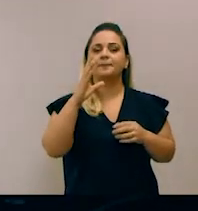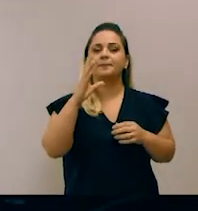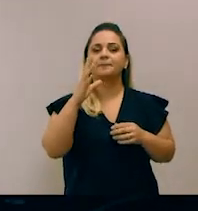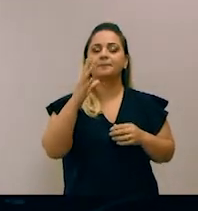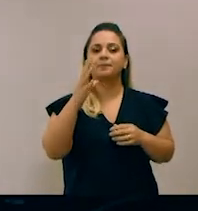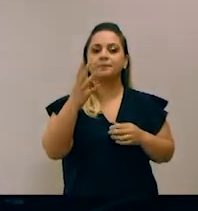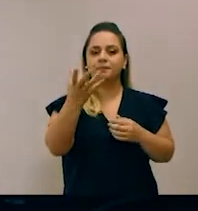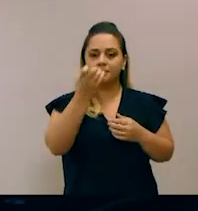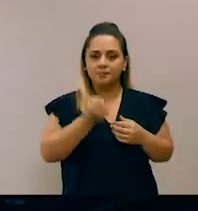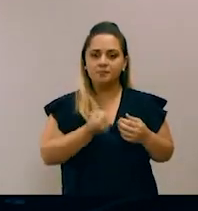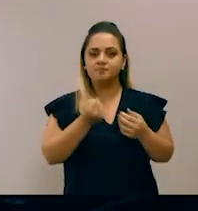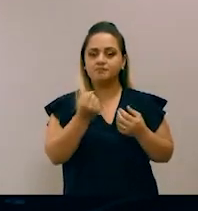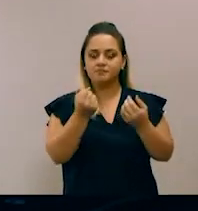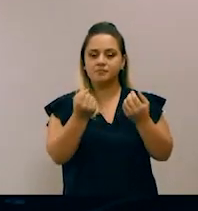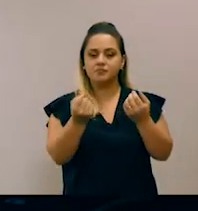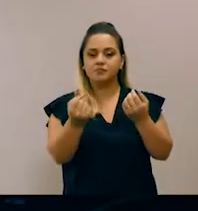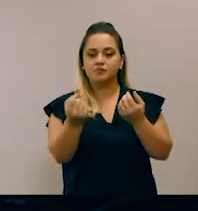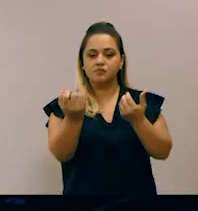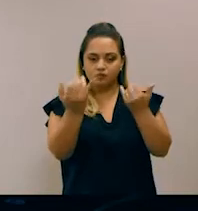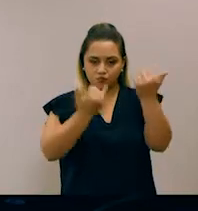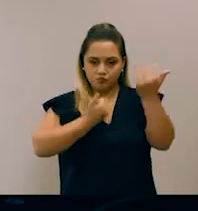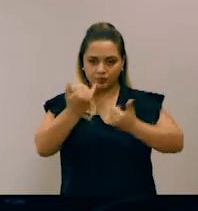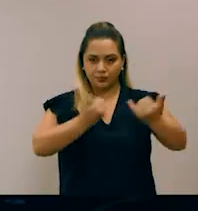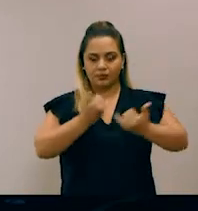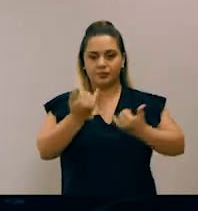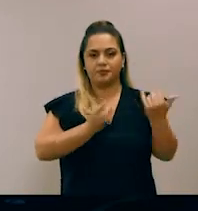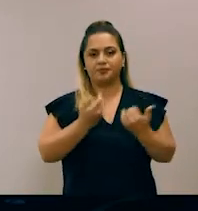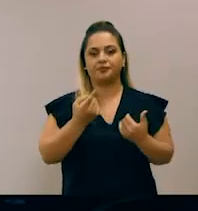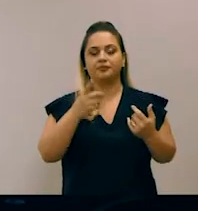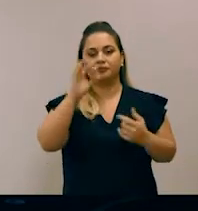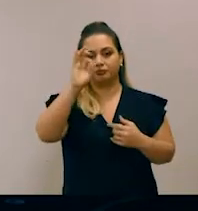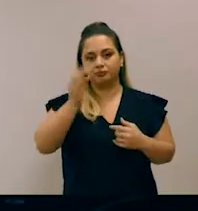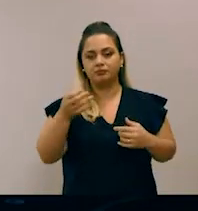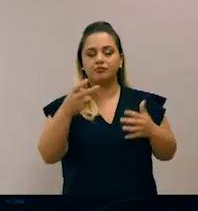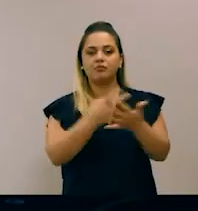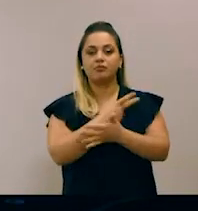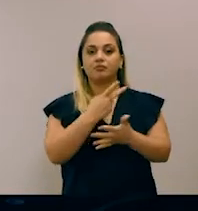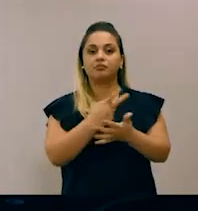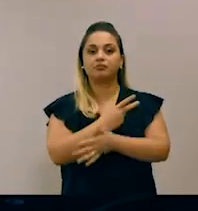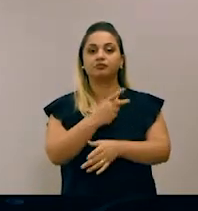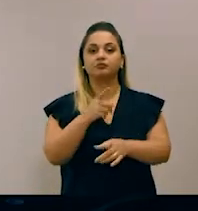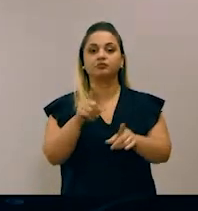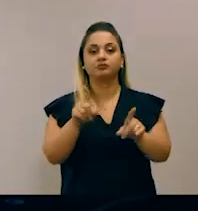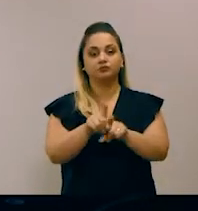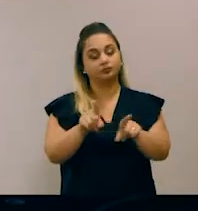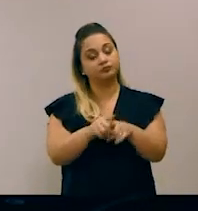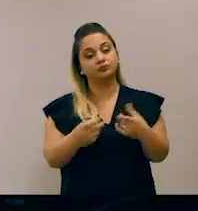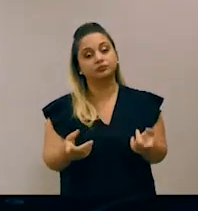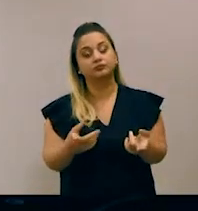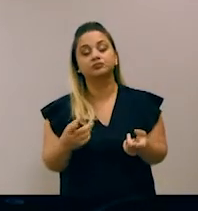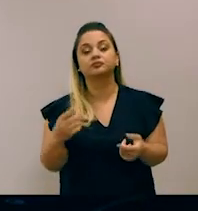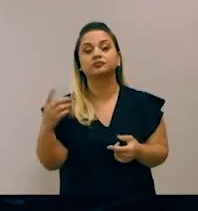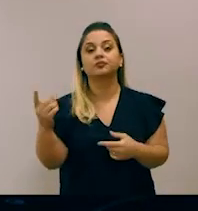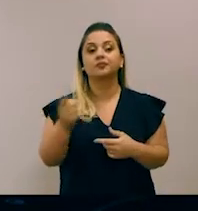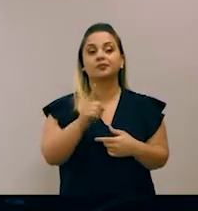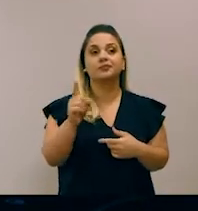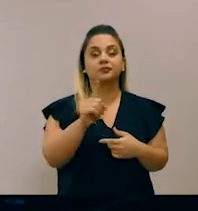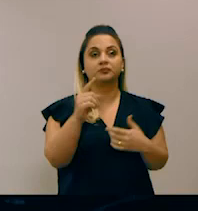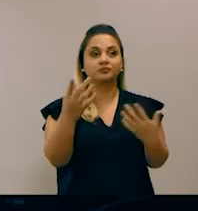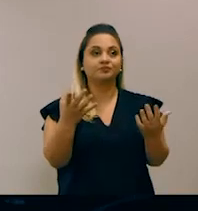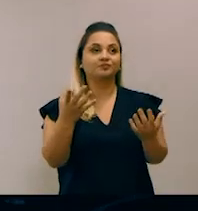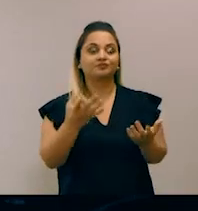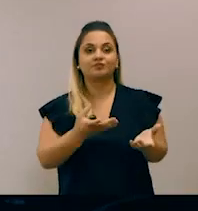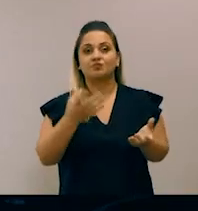the feedback from of the rights and especially the wrongs. It is not, we don't have